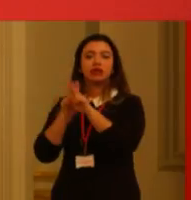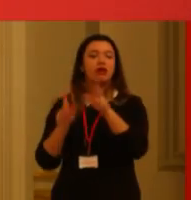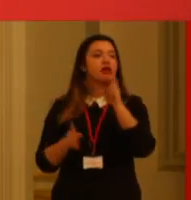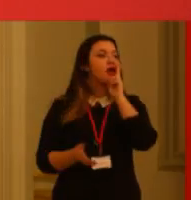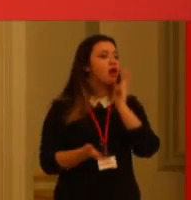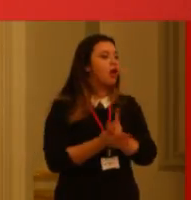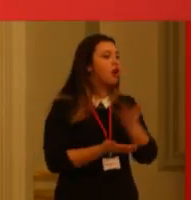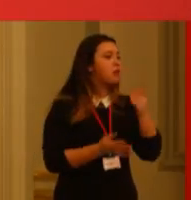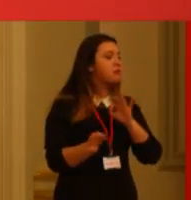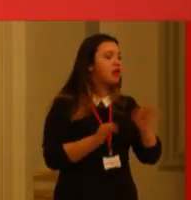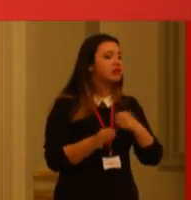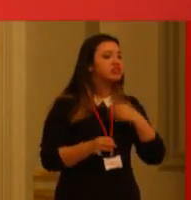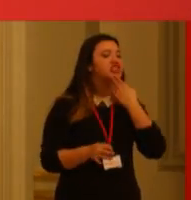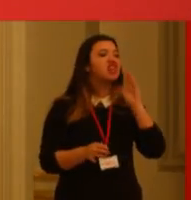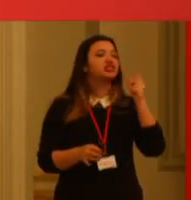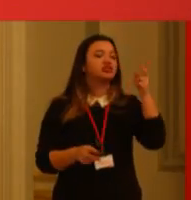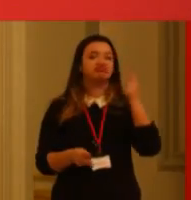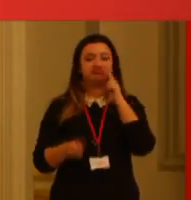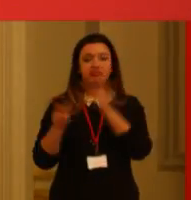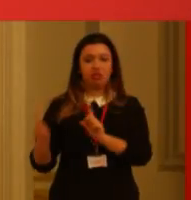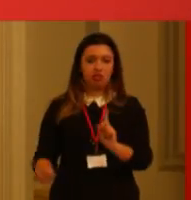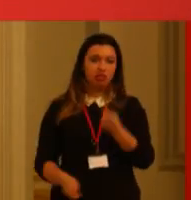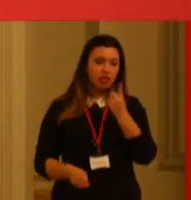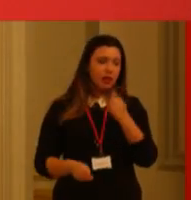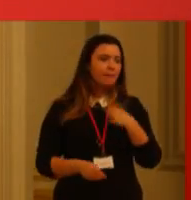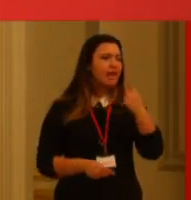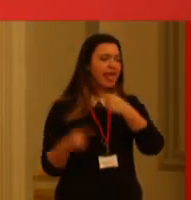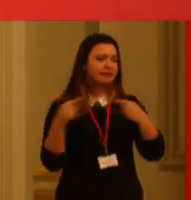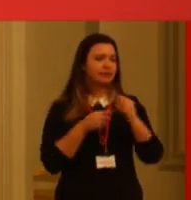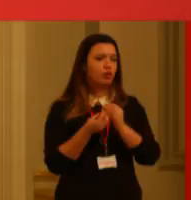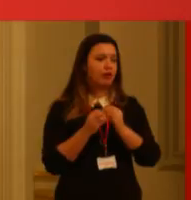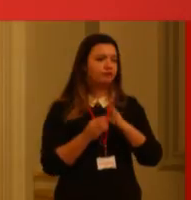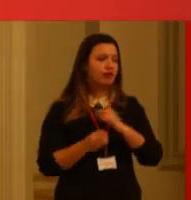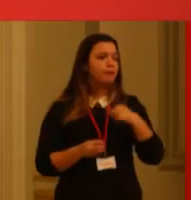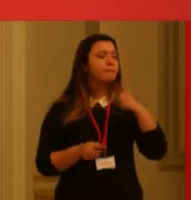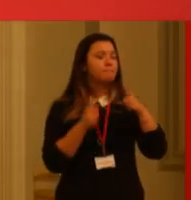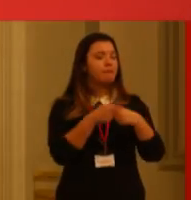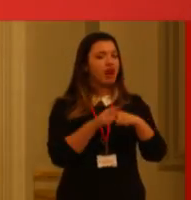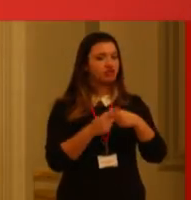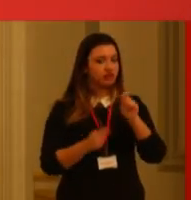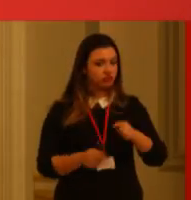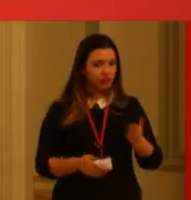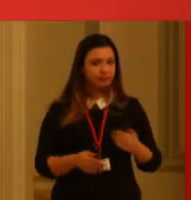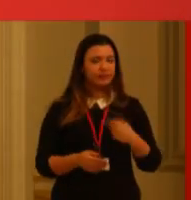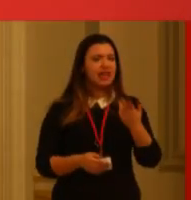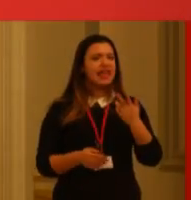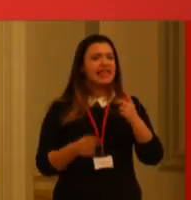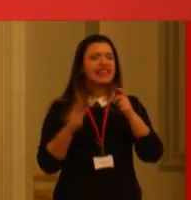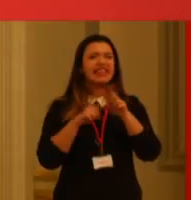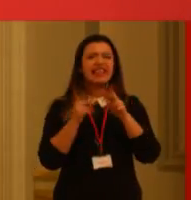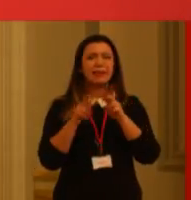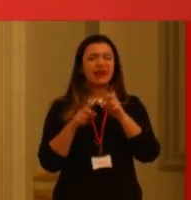areas where young people have to be involved. That was not mentioned. We believe there is a serious gap in that sense. We